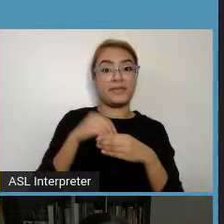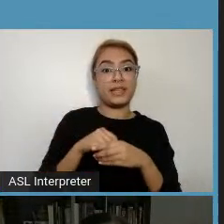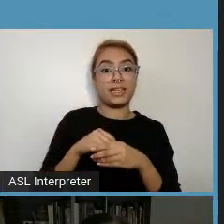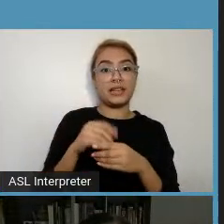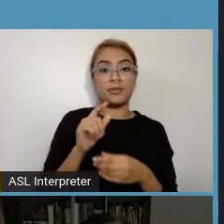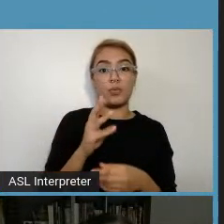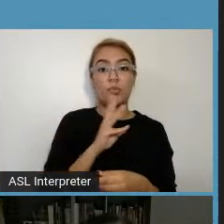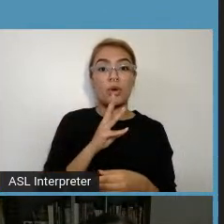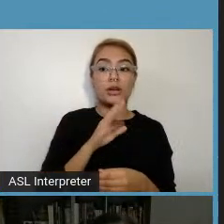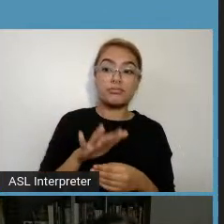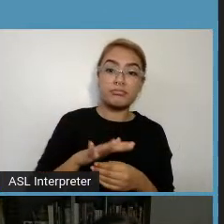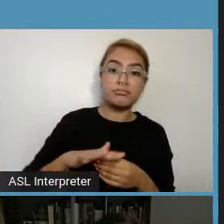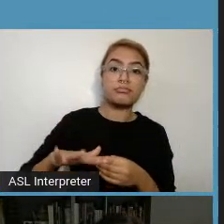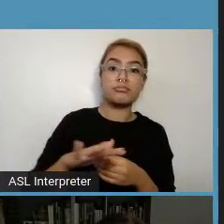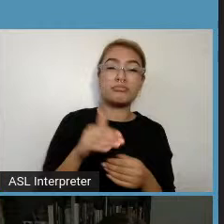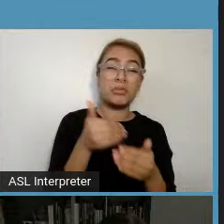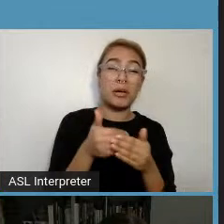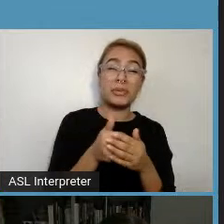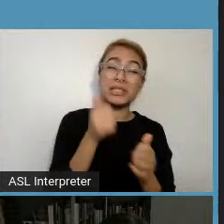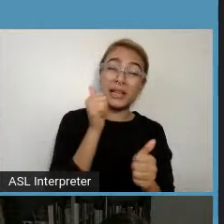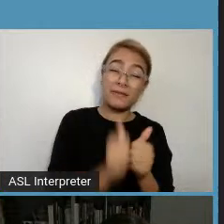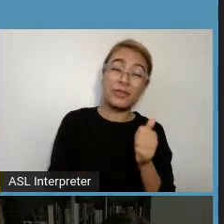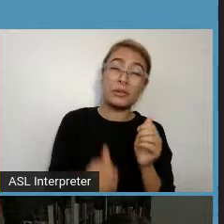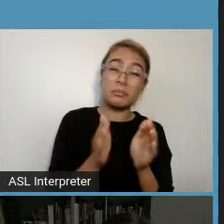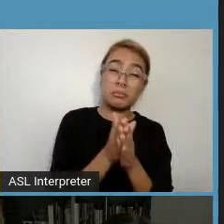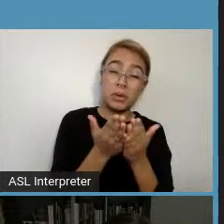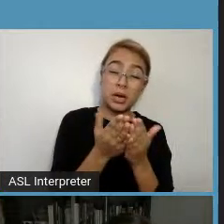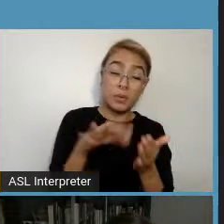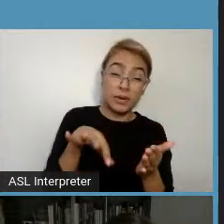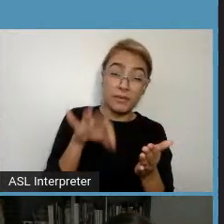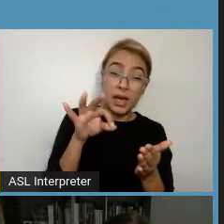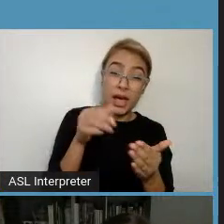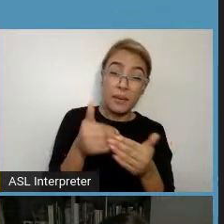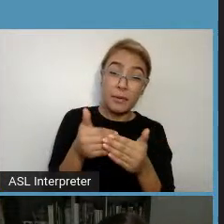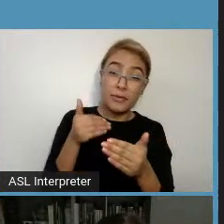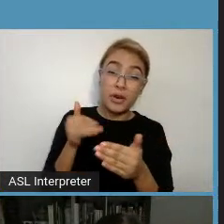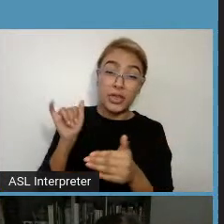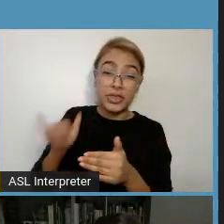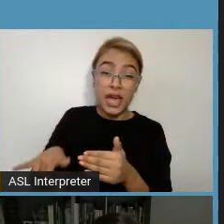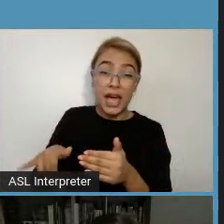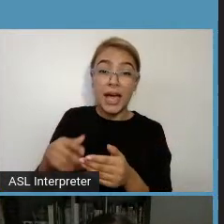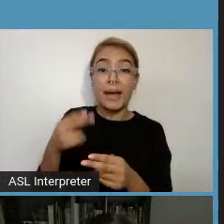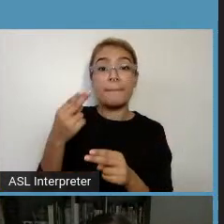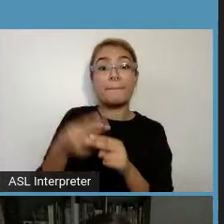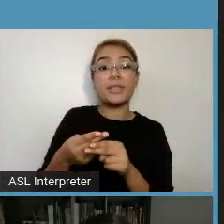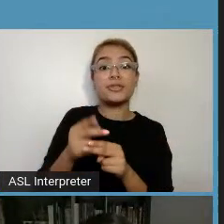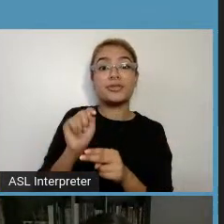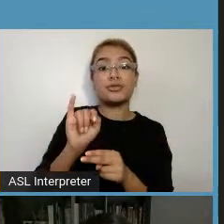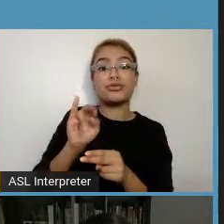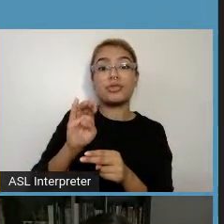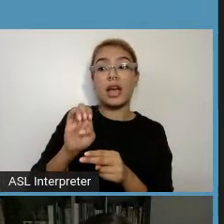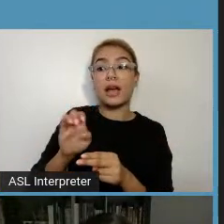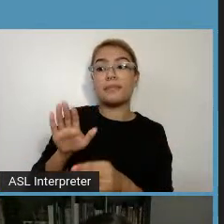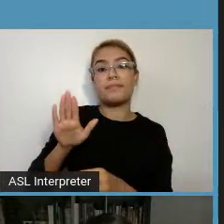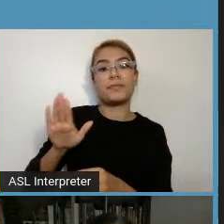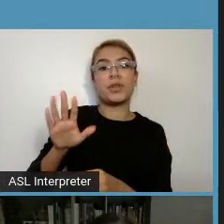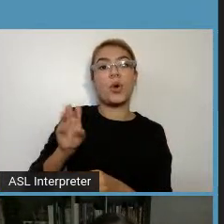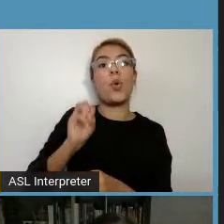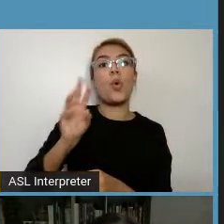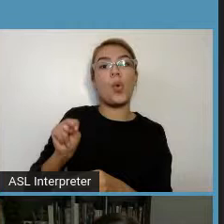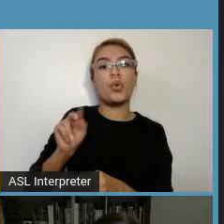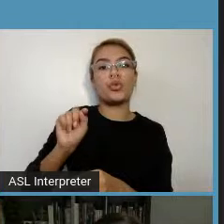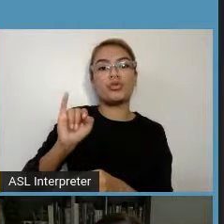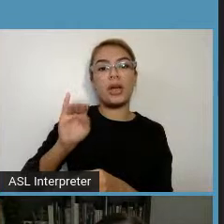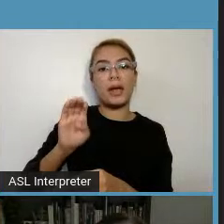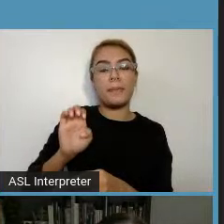found that is written before 1920 mentions the Timpanogos tribe as their own tribe.